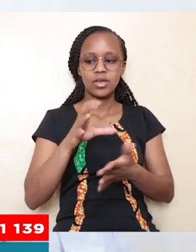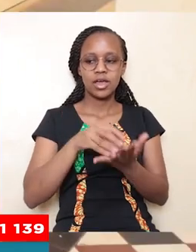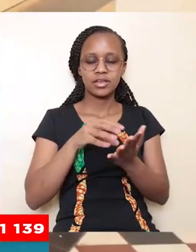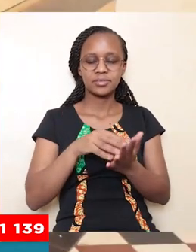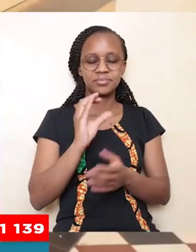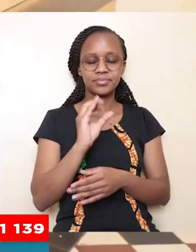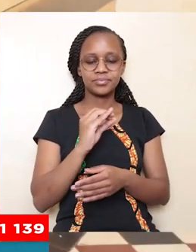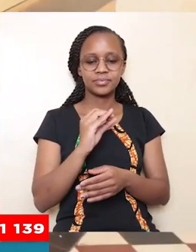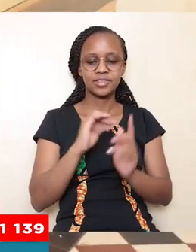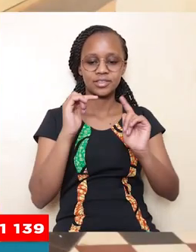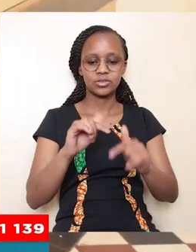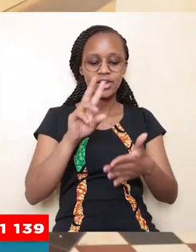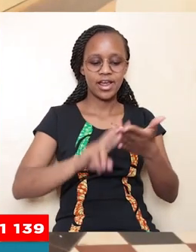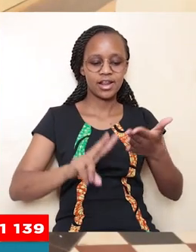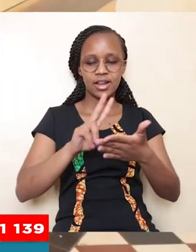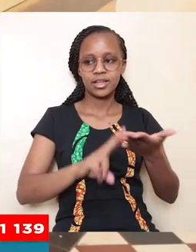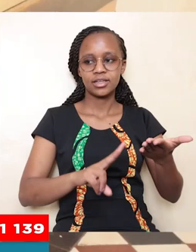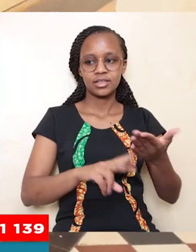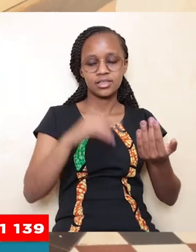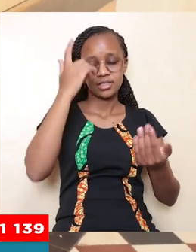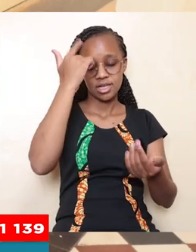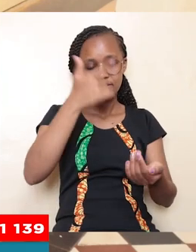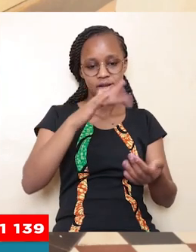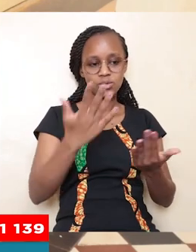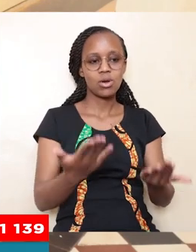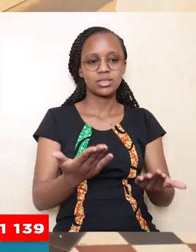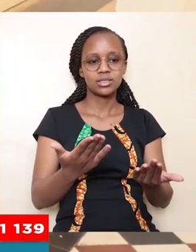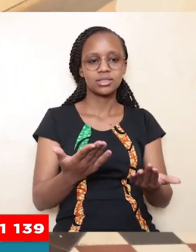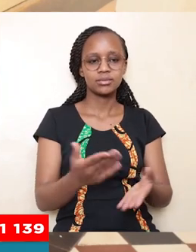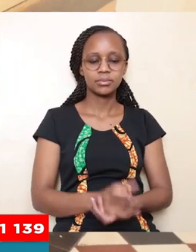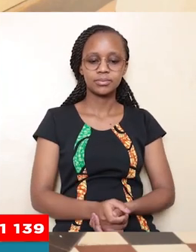case. Today's readings remind us